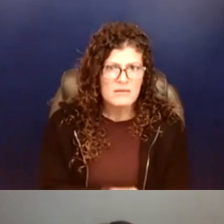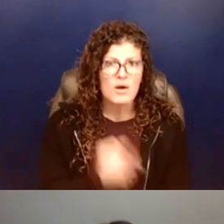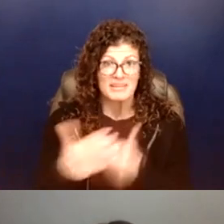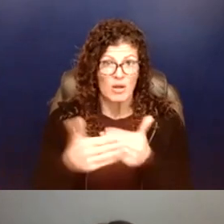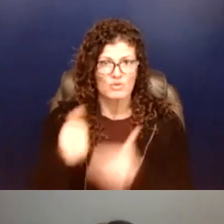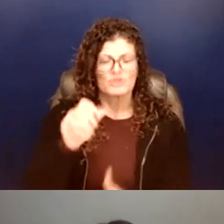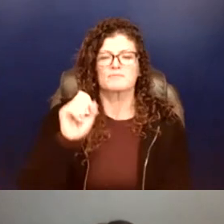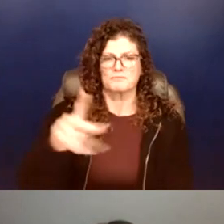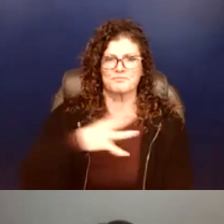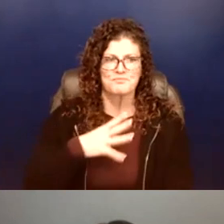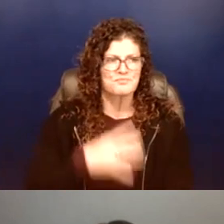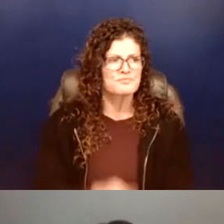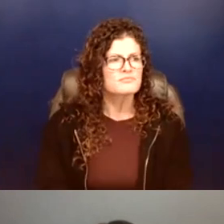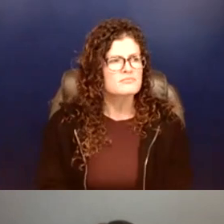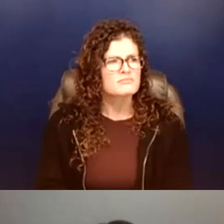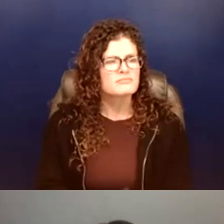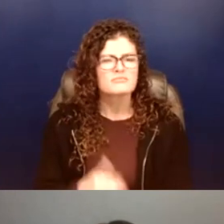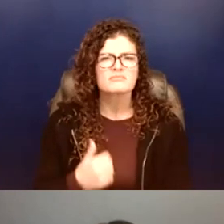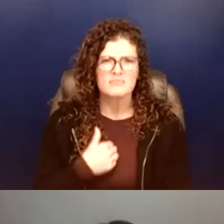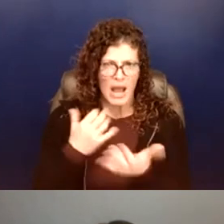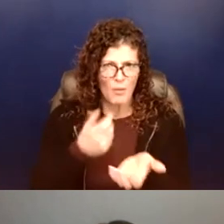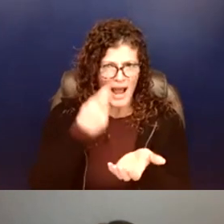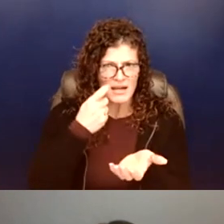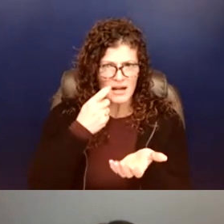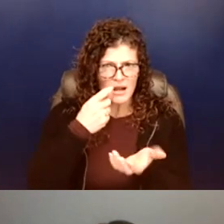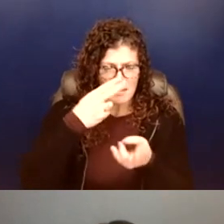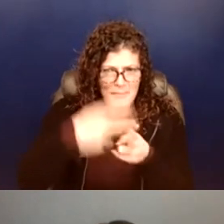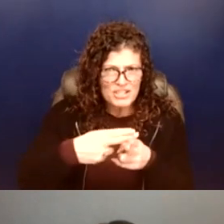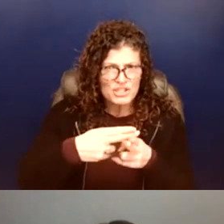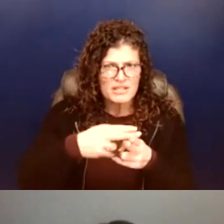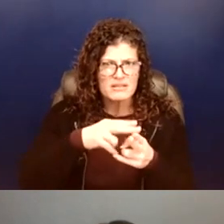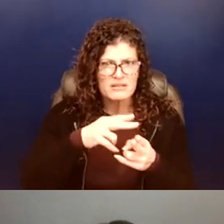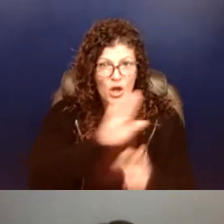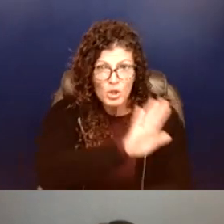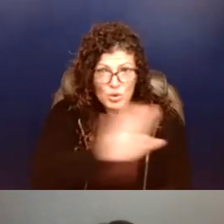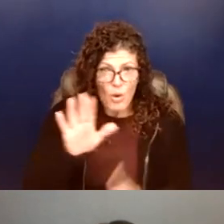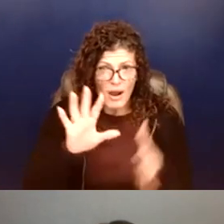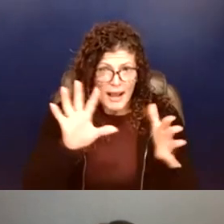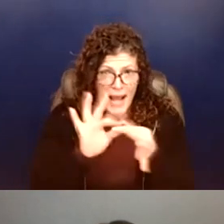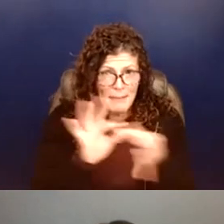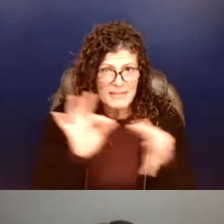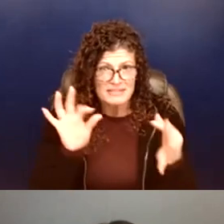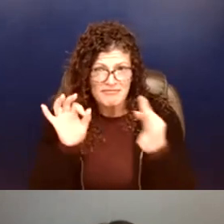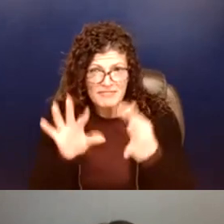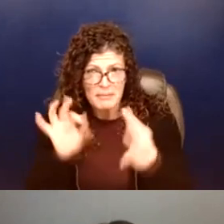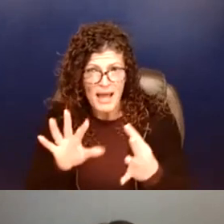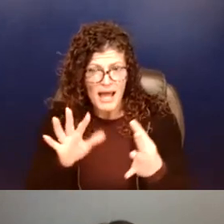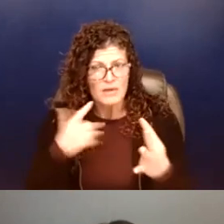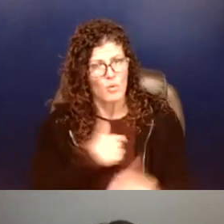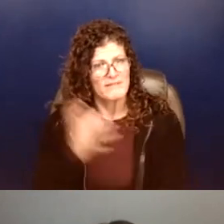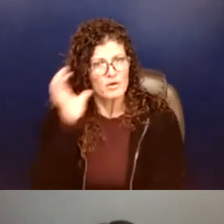So I just want to acknowledge that that has been said, and it's been feedback that has been shared with the committee members, along